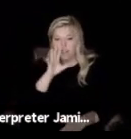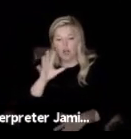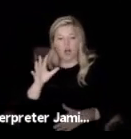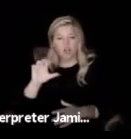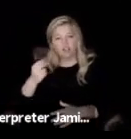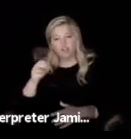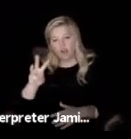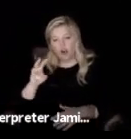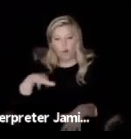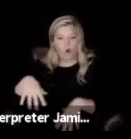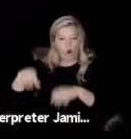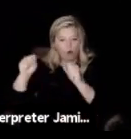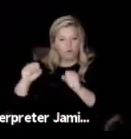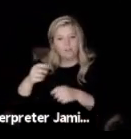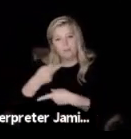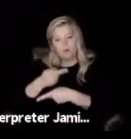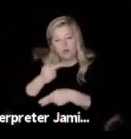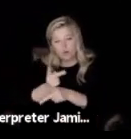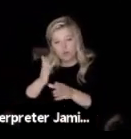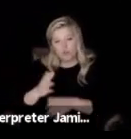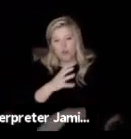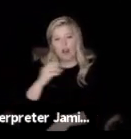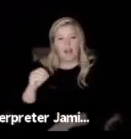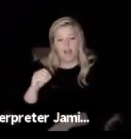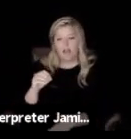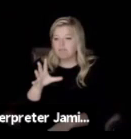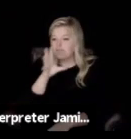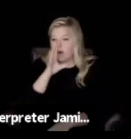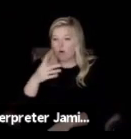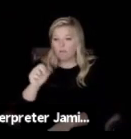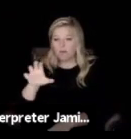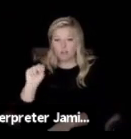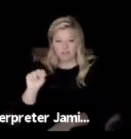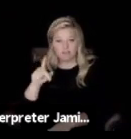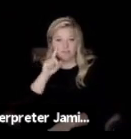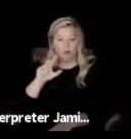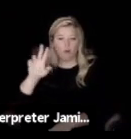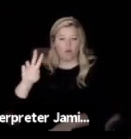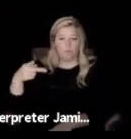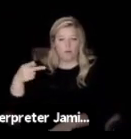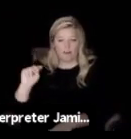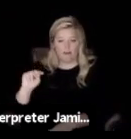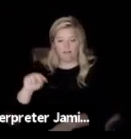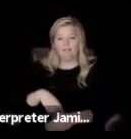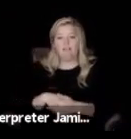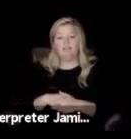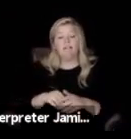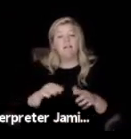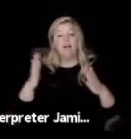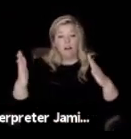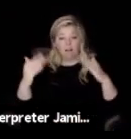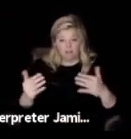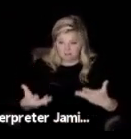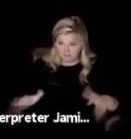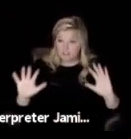spokesperson for United Paramount Network in Philadelphia. And then I became a director of public relations